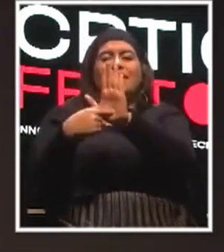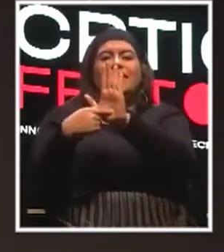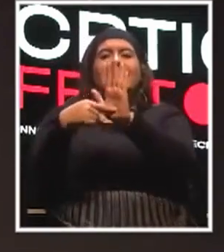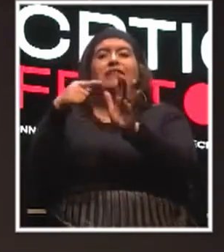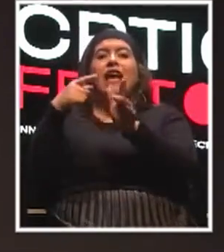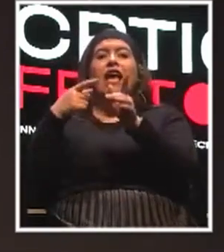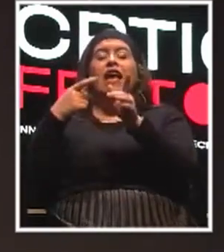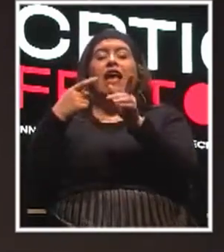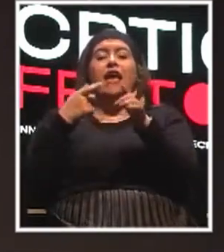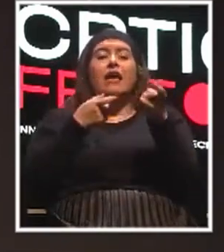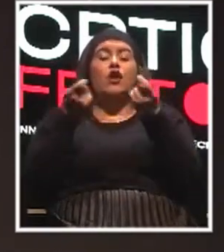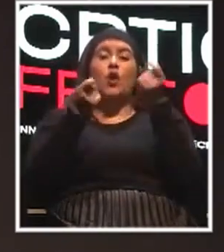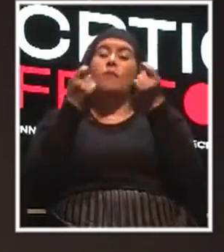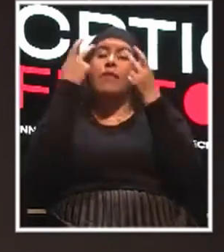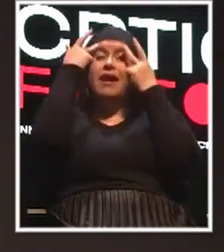TikTok,